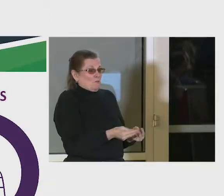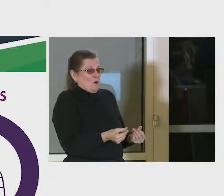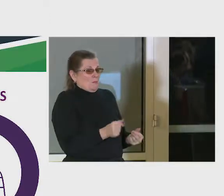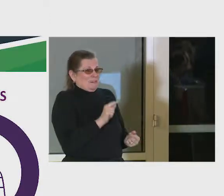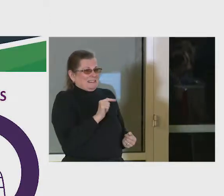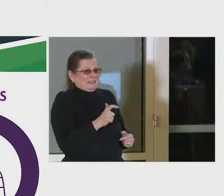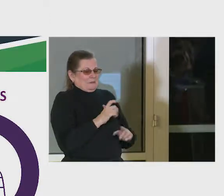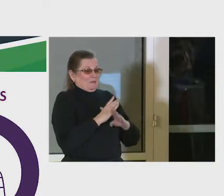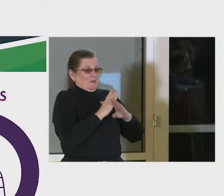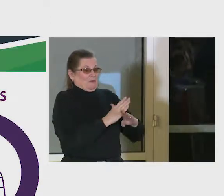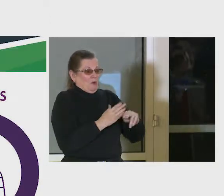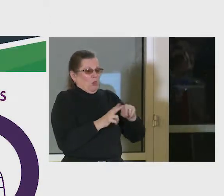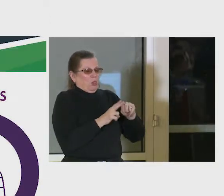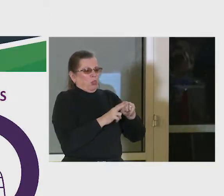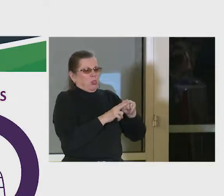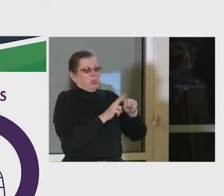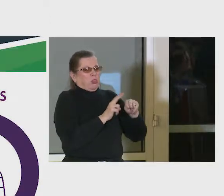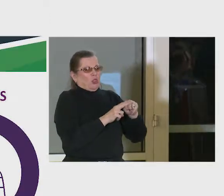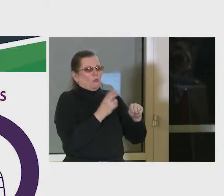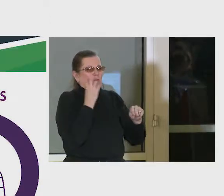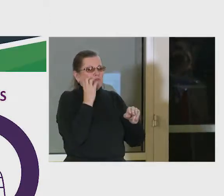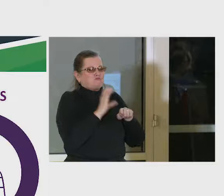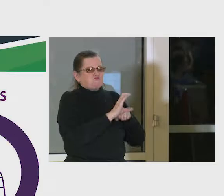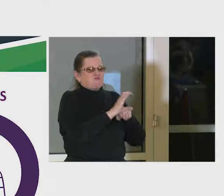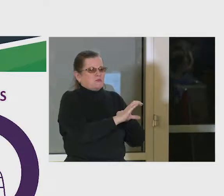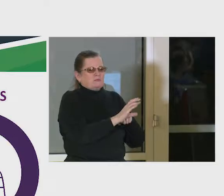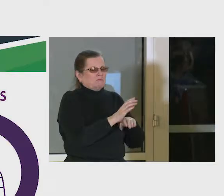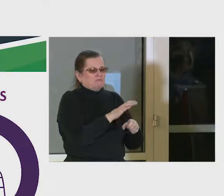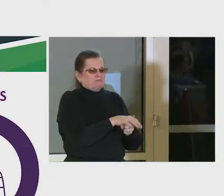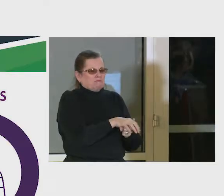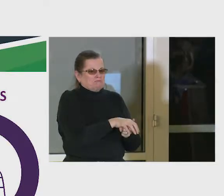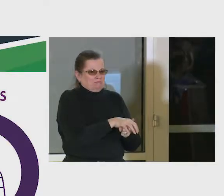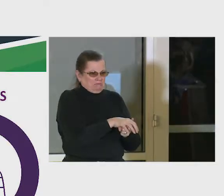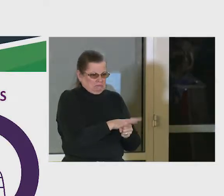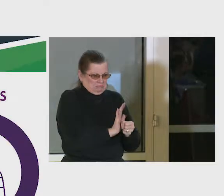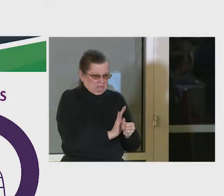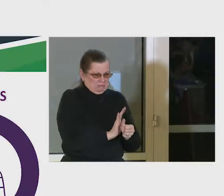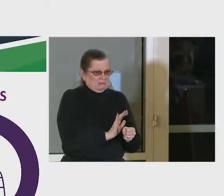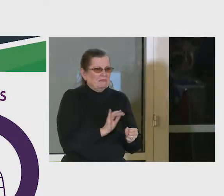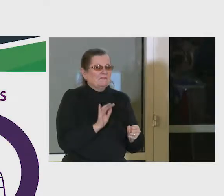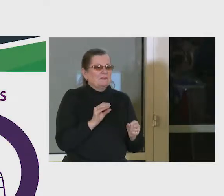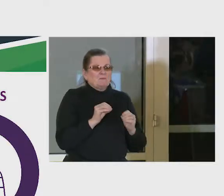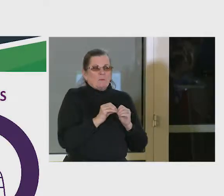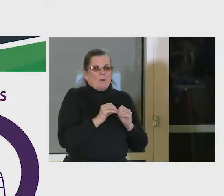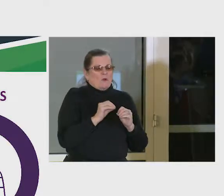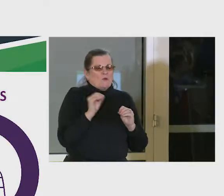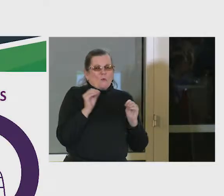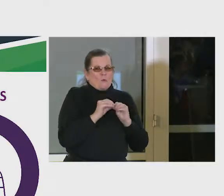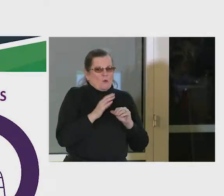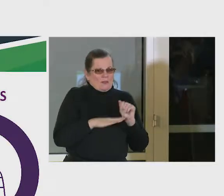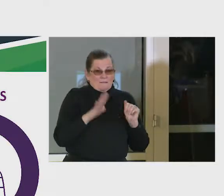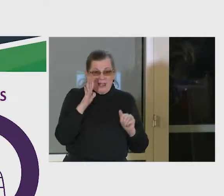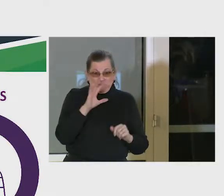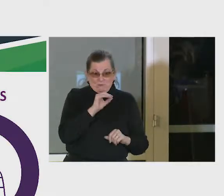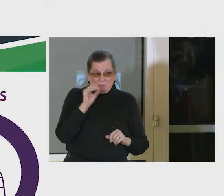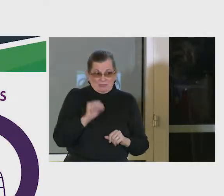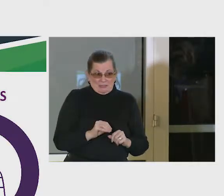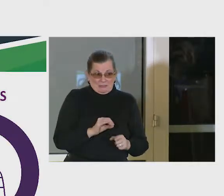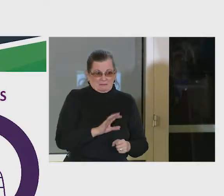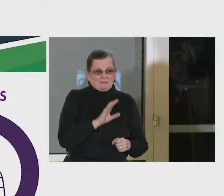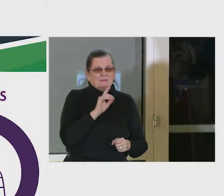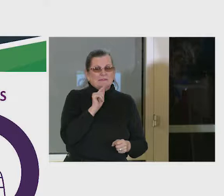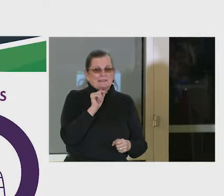year so that seniors will not experience more than a 5% increase in their property taxes. So there are a lot of priorities